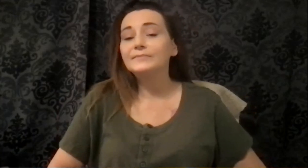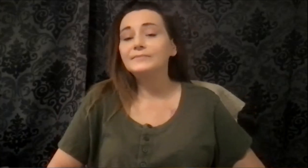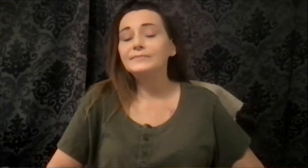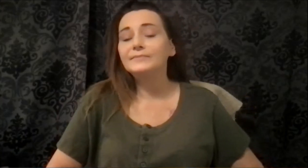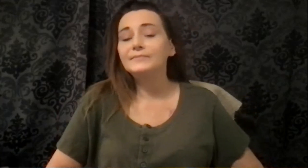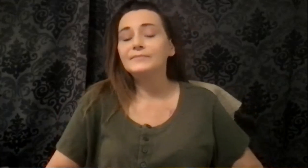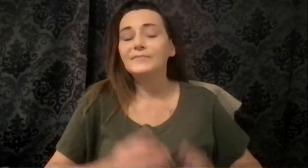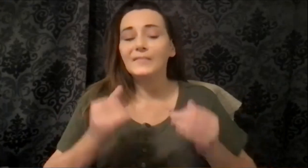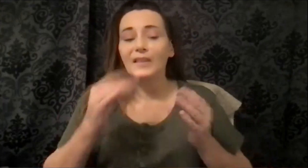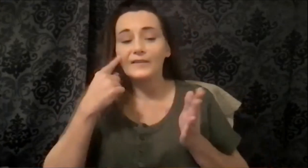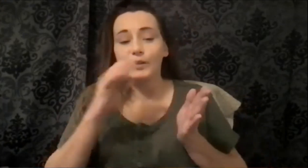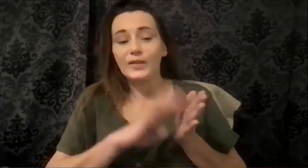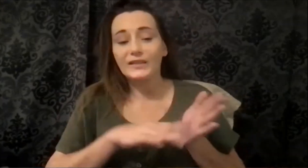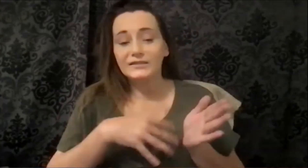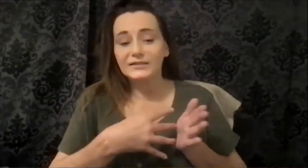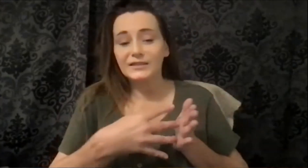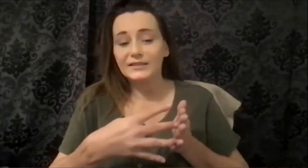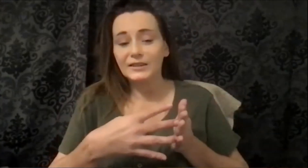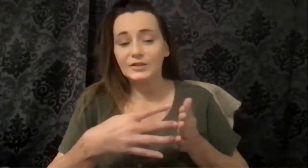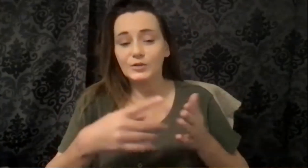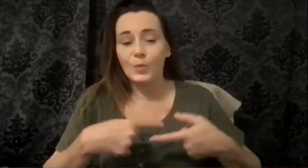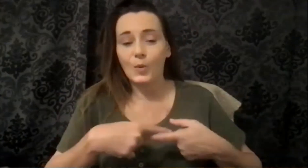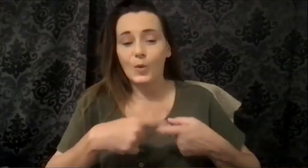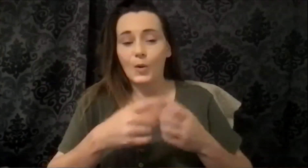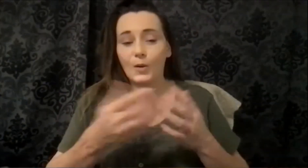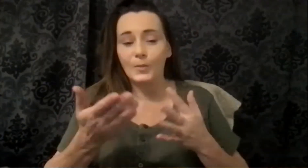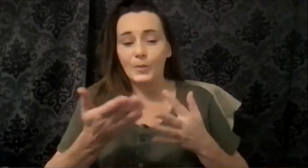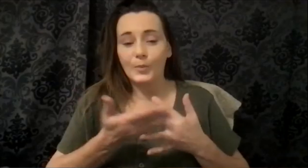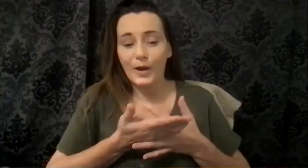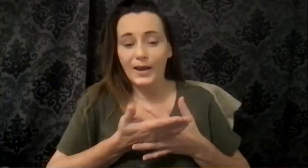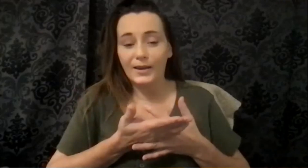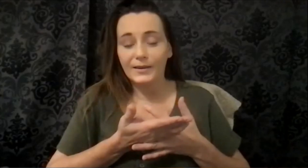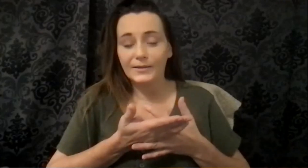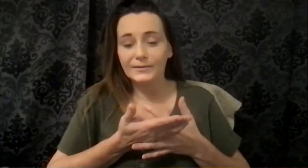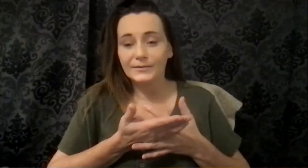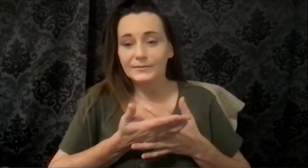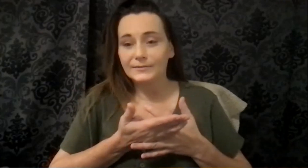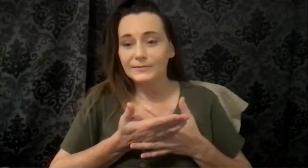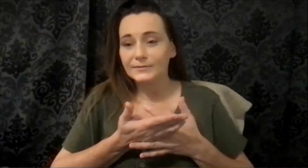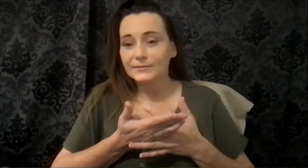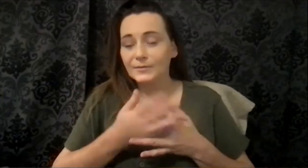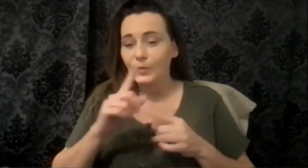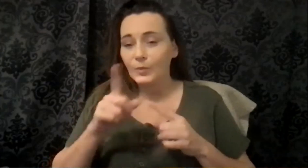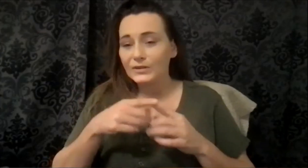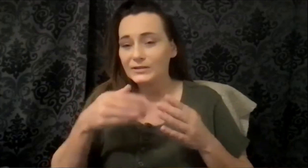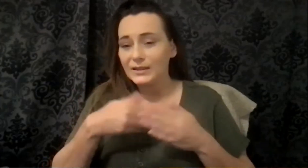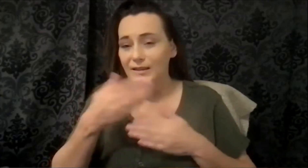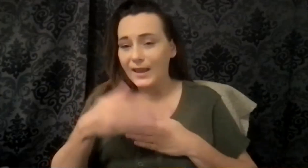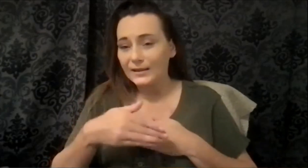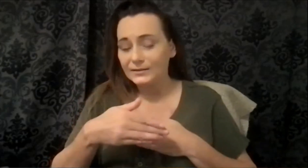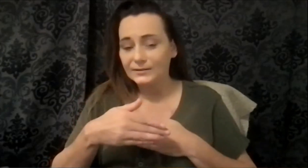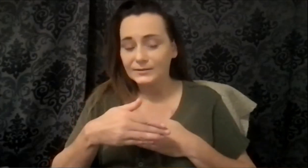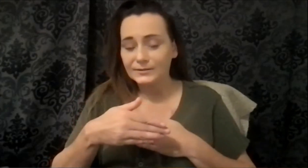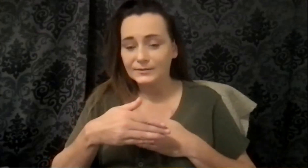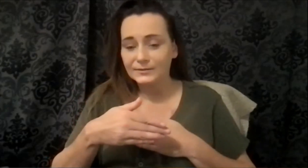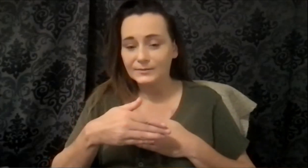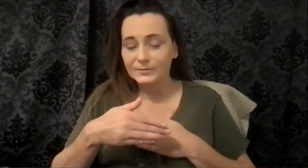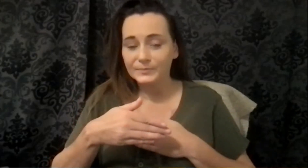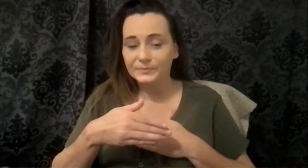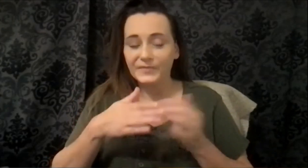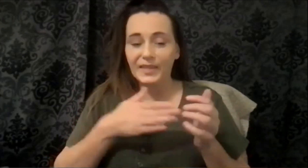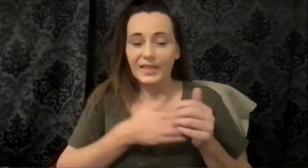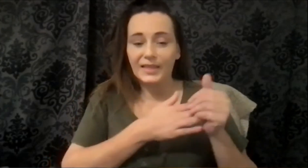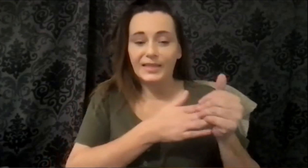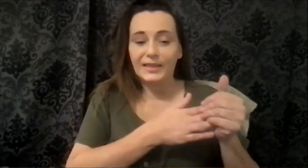for the schedule, we are on break until when? When's the next workshop? When's the leadership? The leadership is